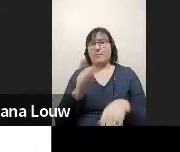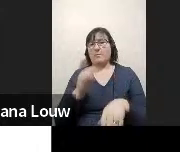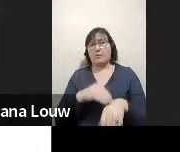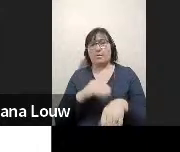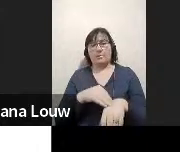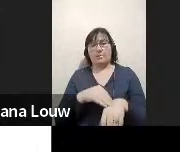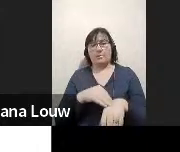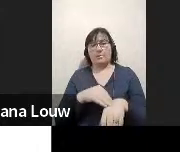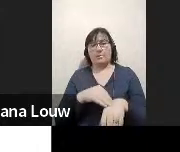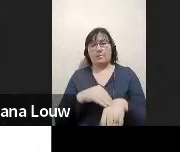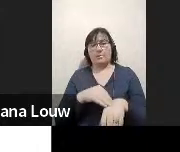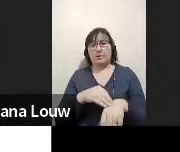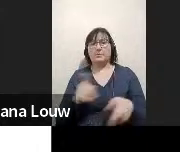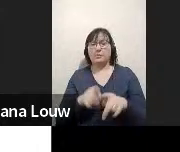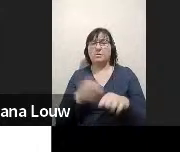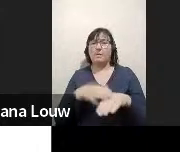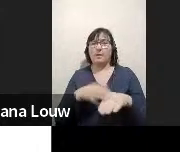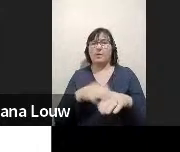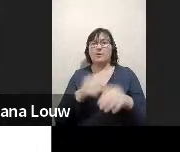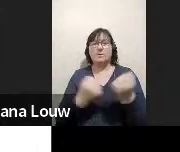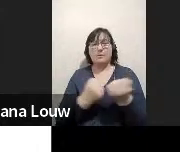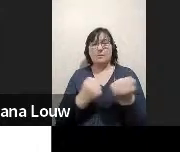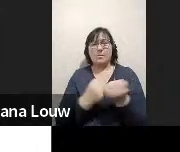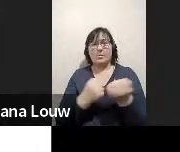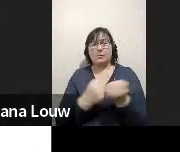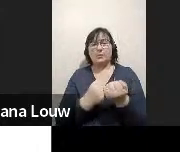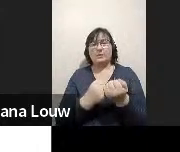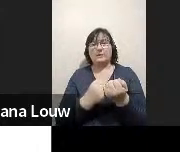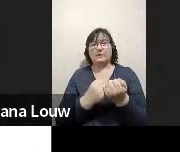receiving incomplete information, documents,